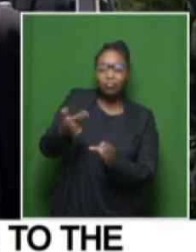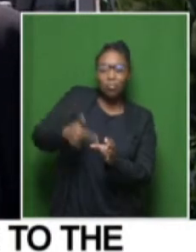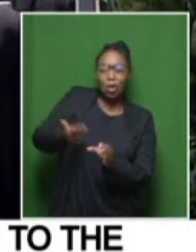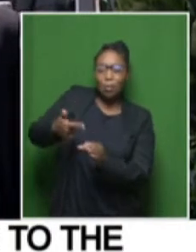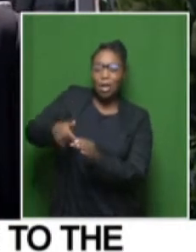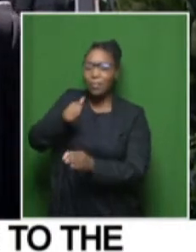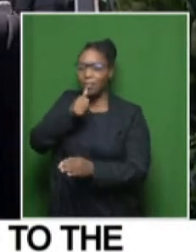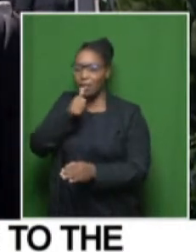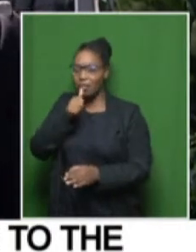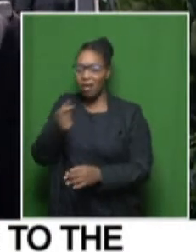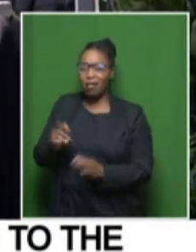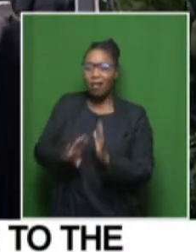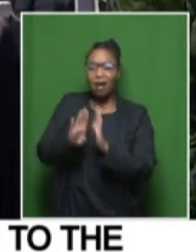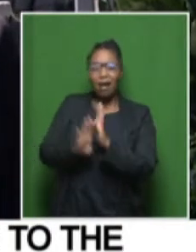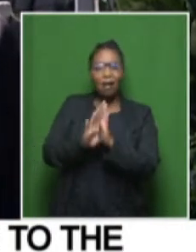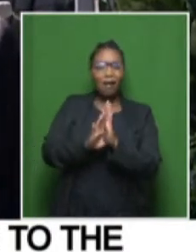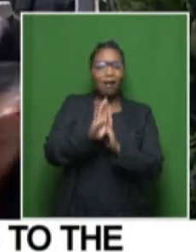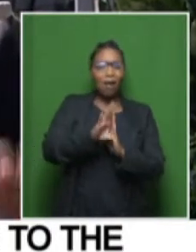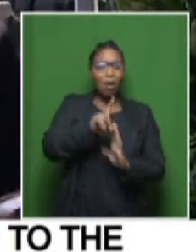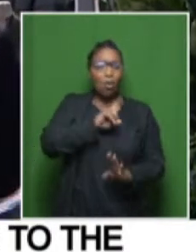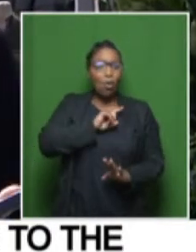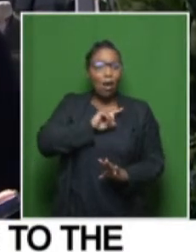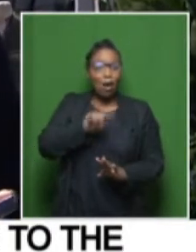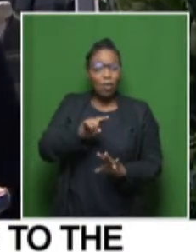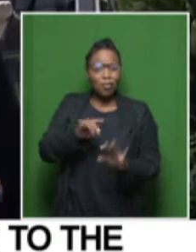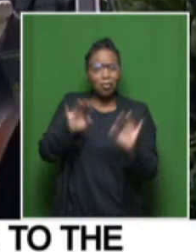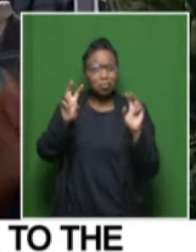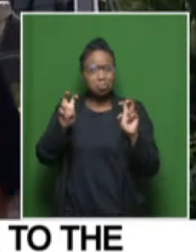factor, of course, of